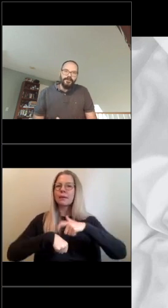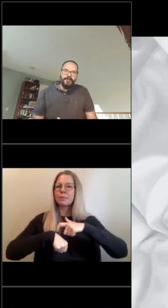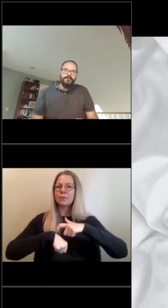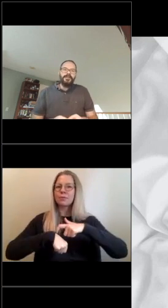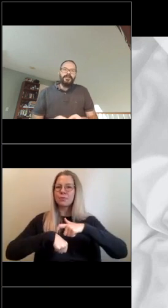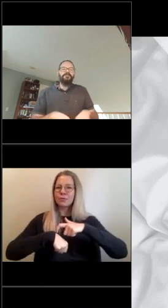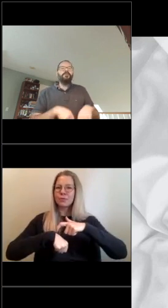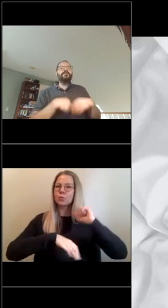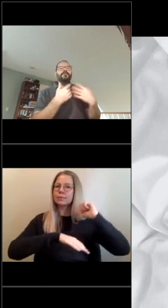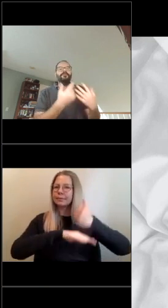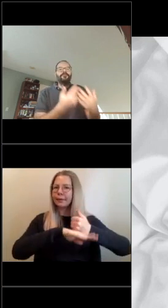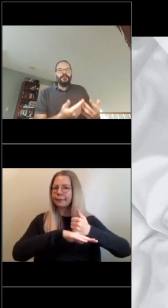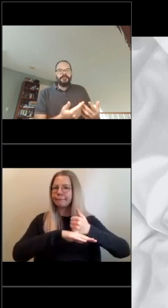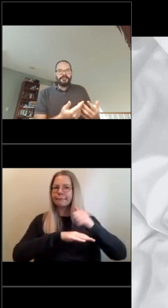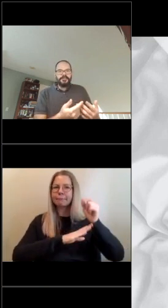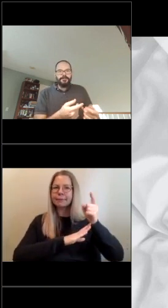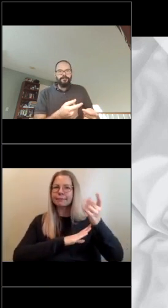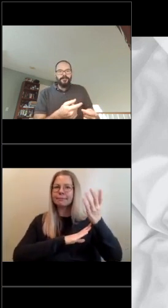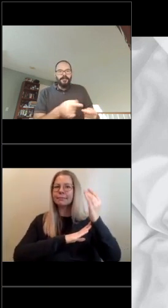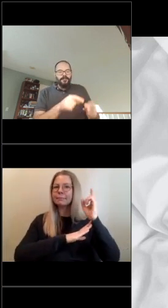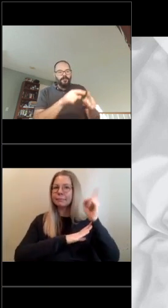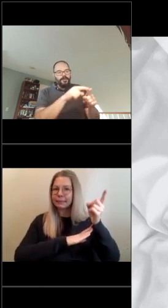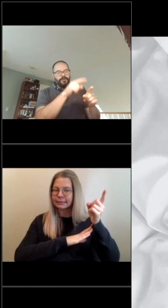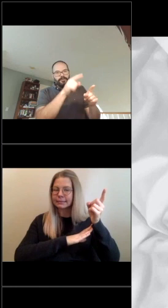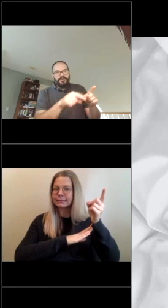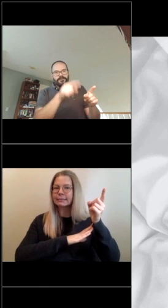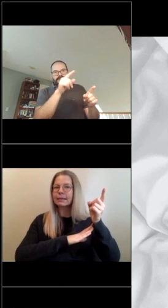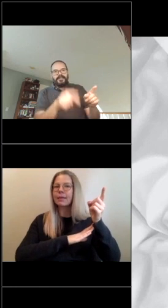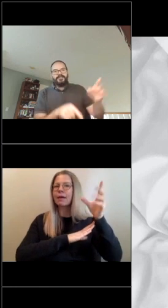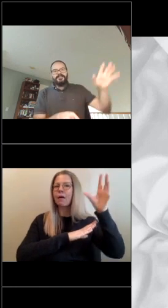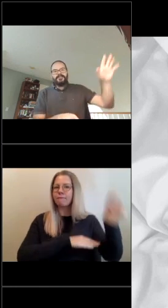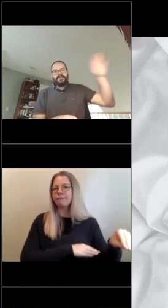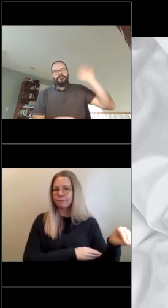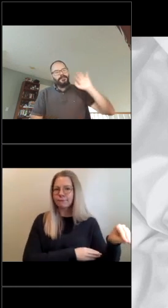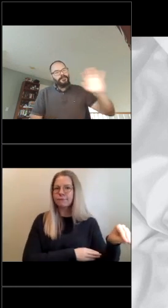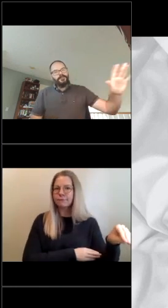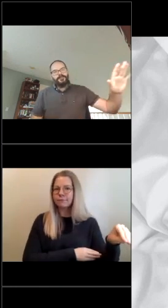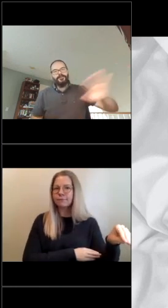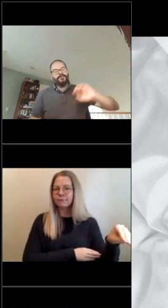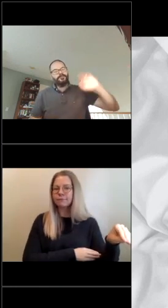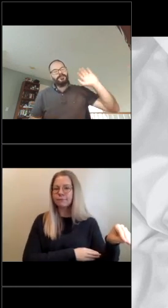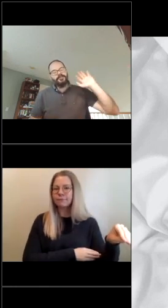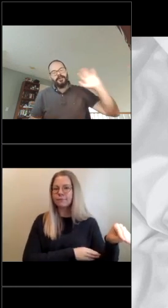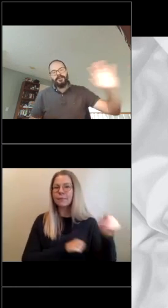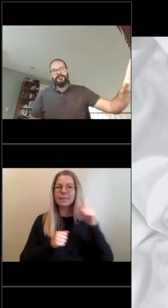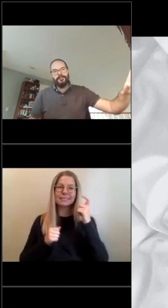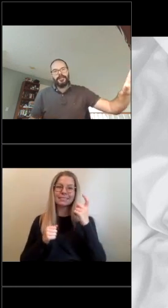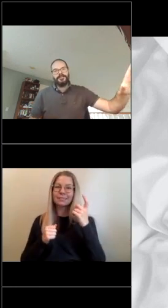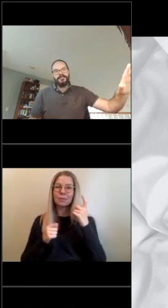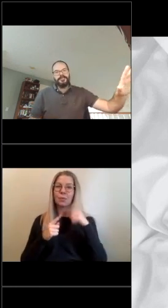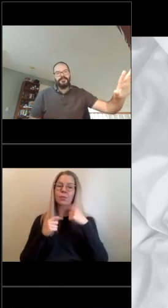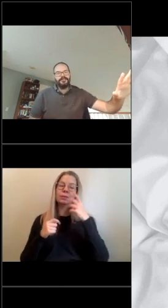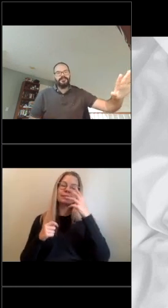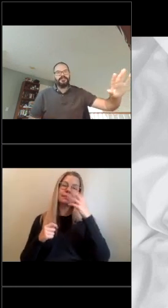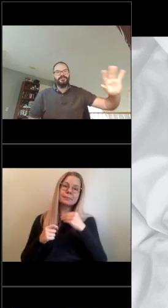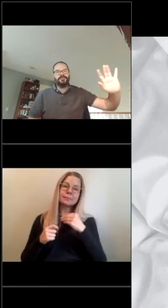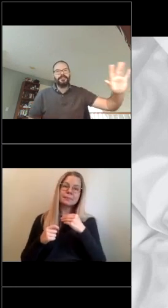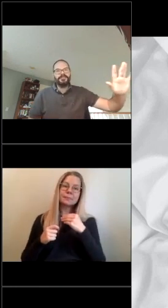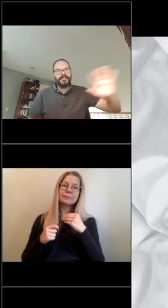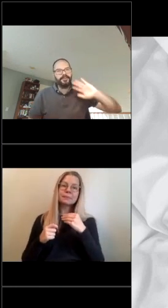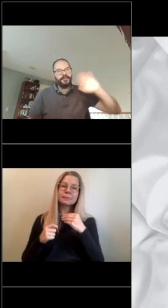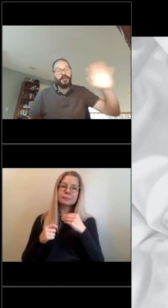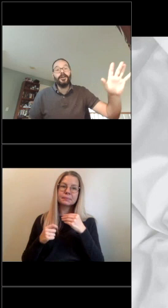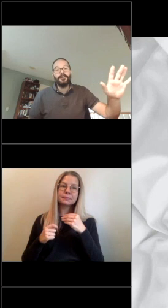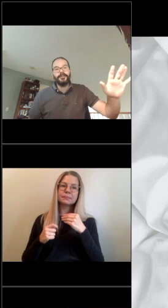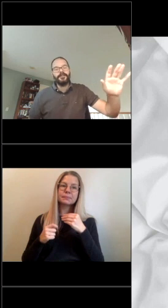off. Because when we fall asleep, we go through different stages. There was a lot of information to try